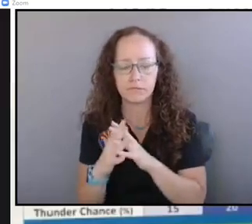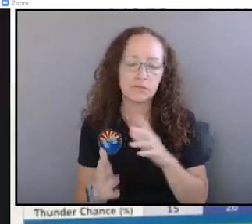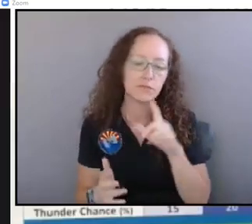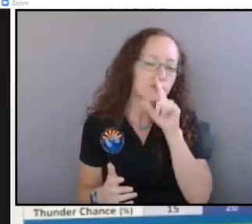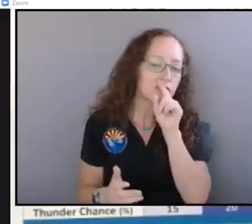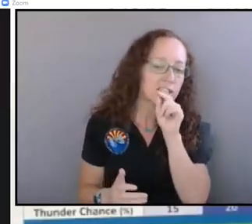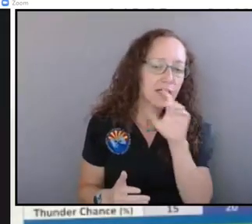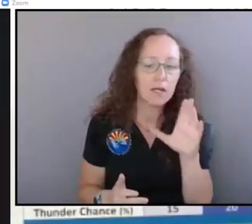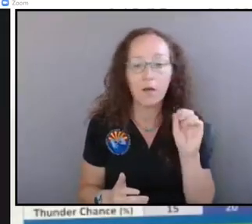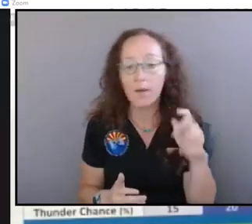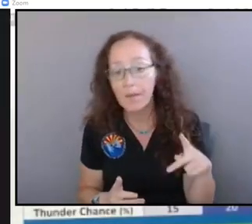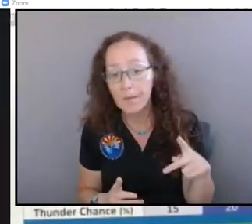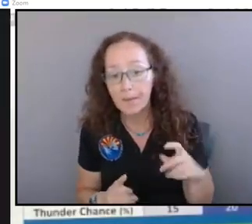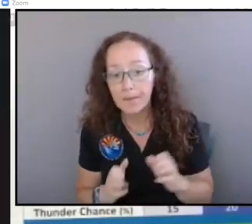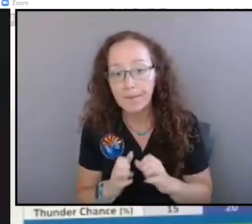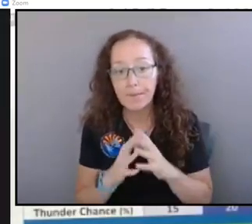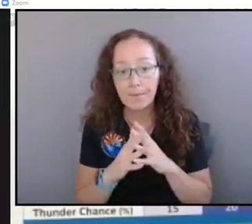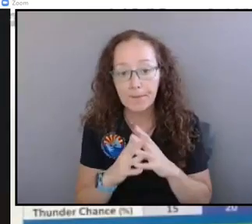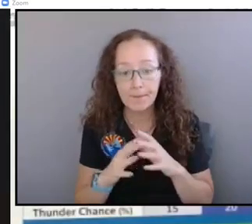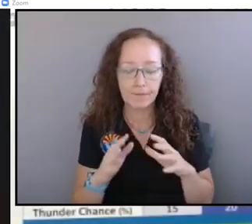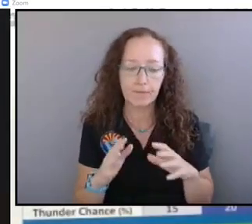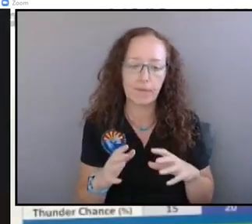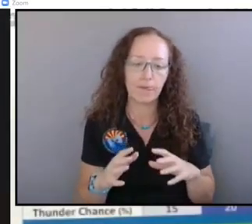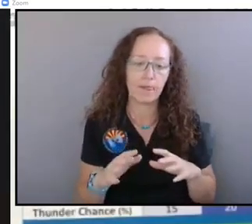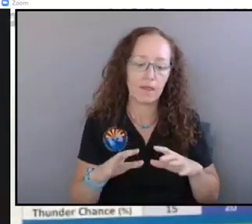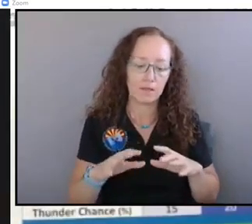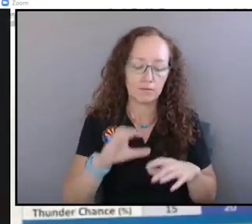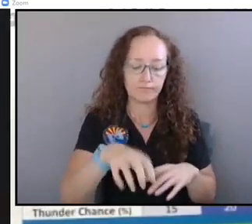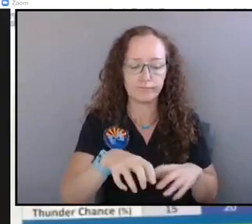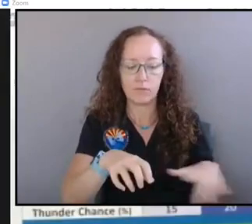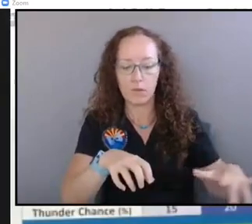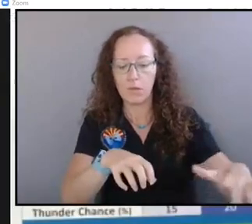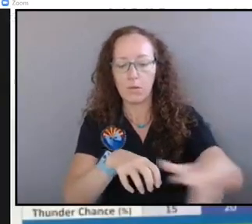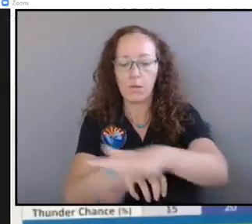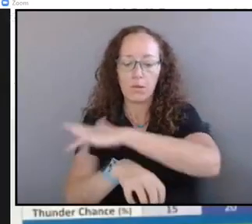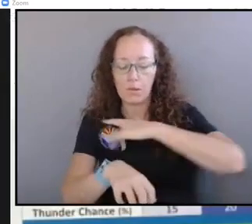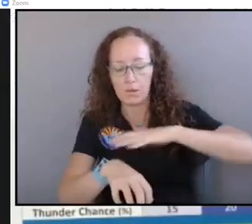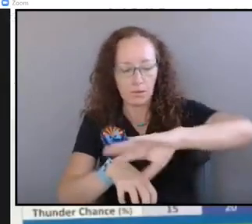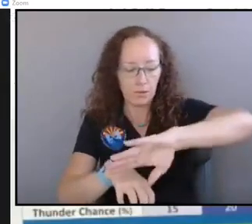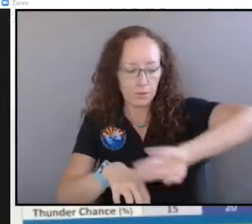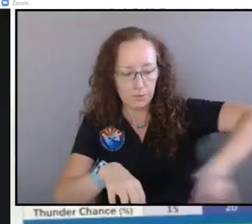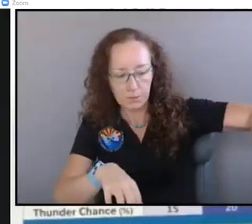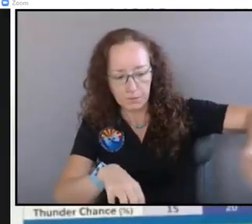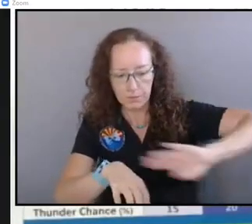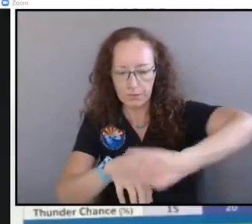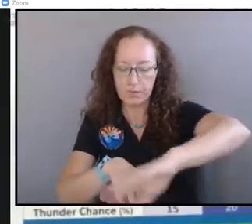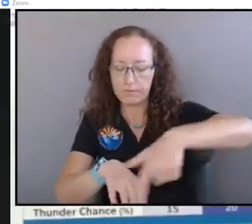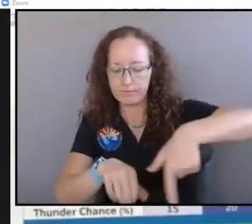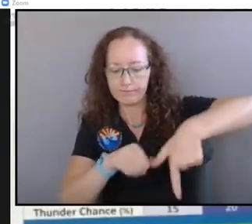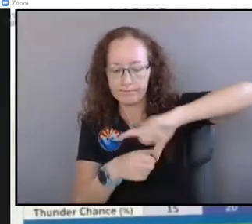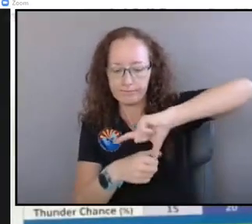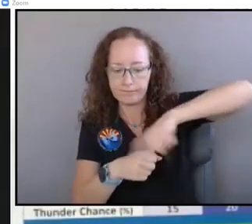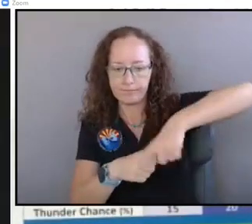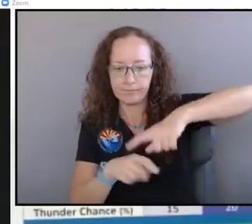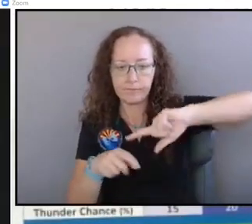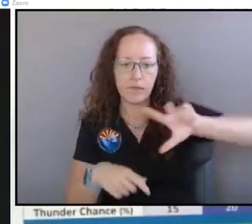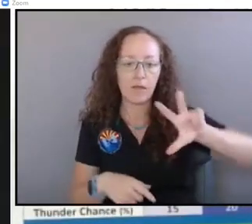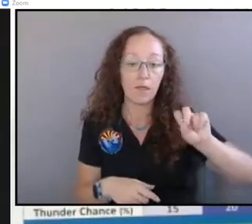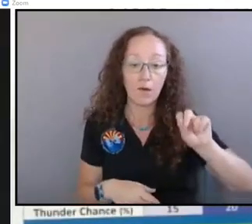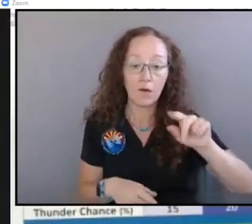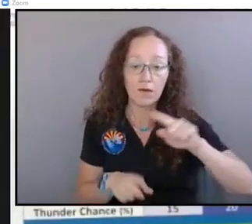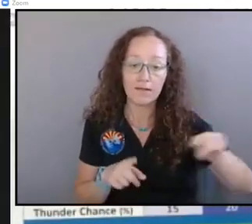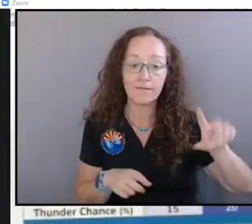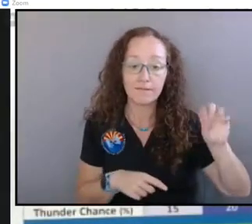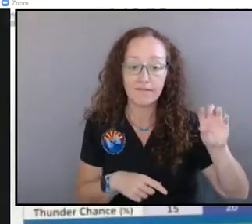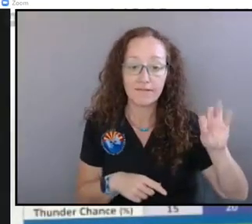fuels to a point where 30 to 50 feet away, which I'm sure you guys have heard that before. And then they lay in the